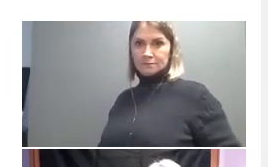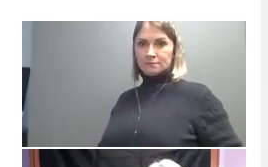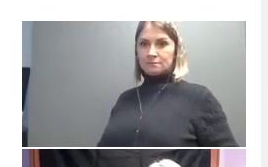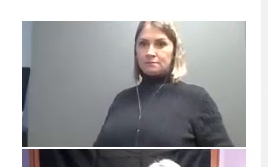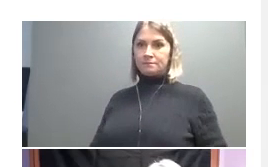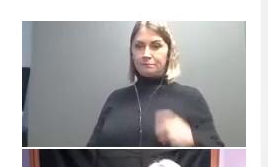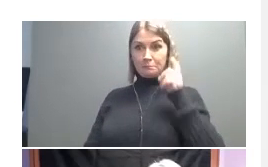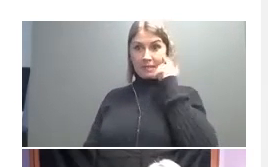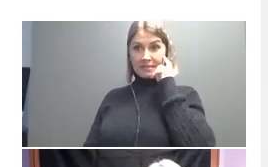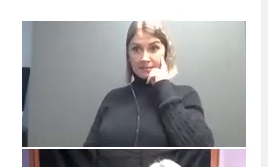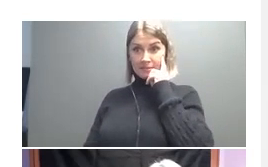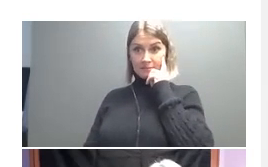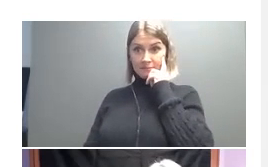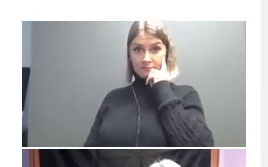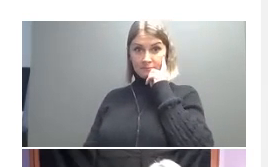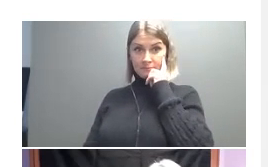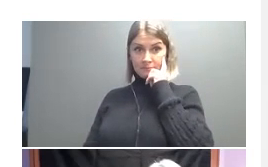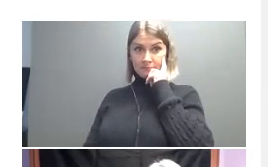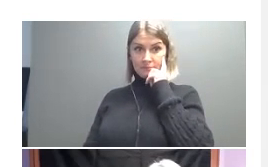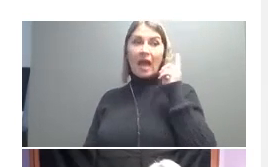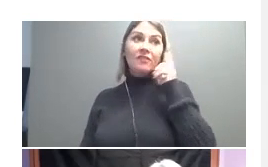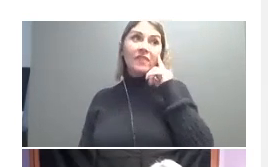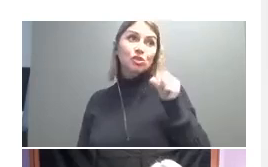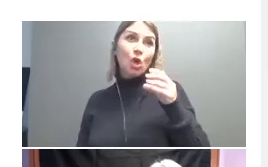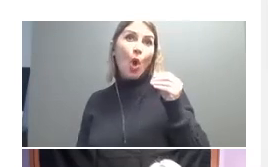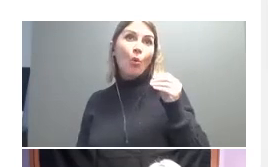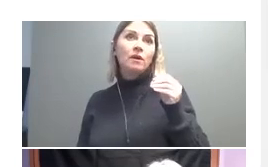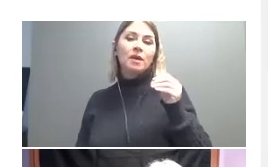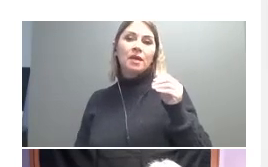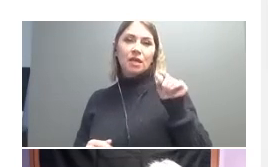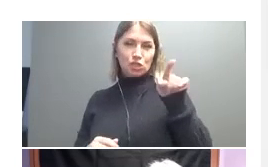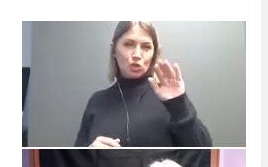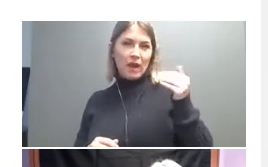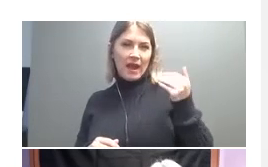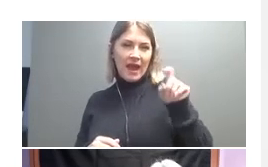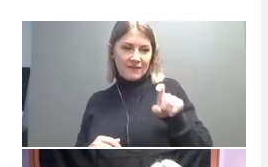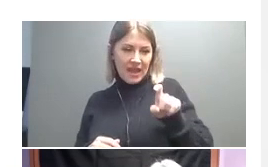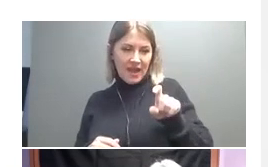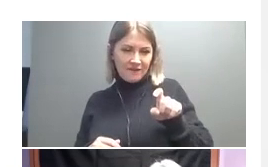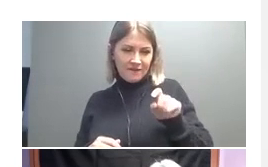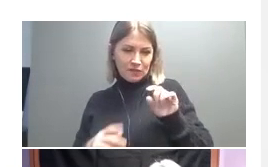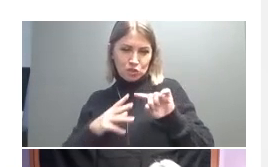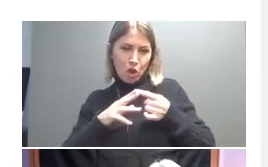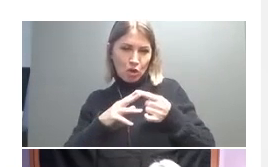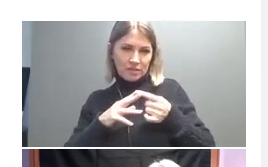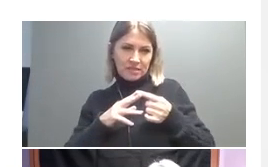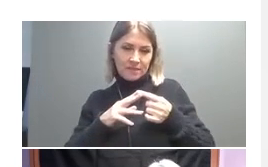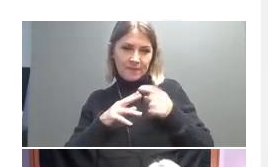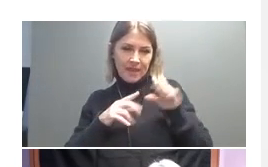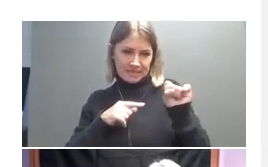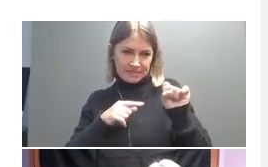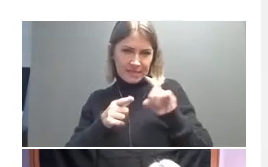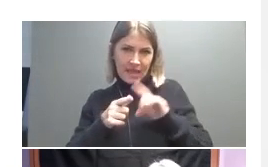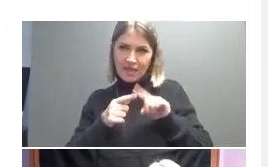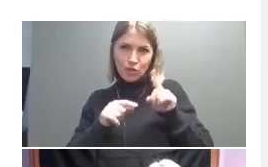Make sense? Yeah, I think because you have to have that start, you have to start at S, and then you